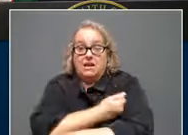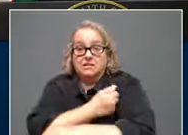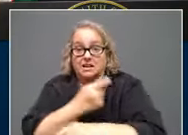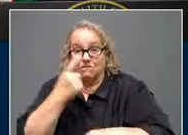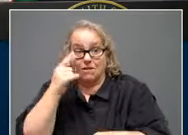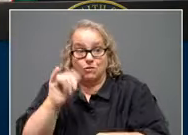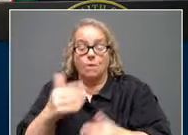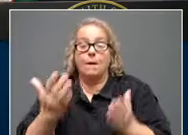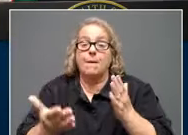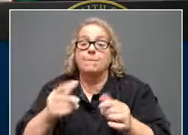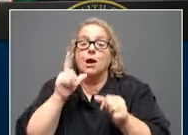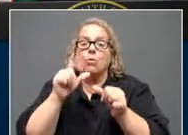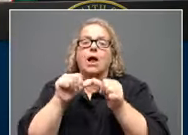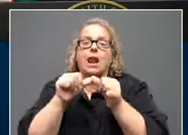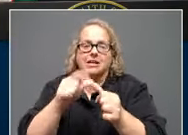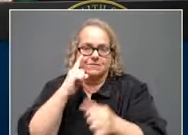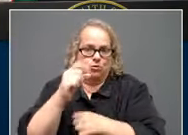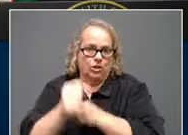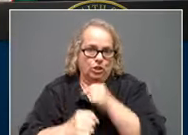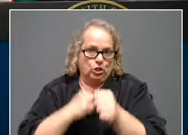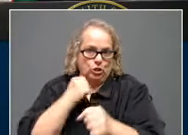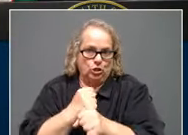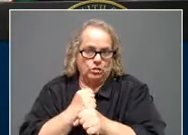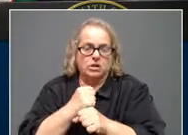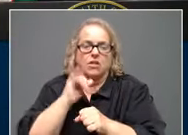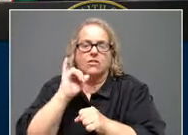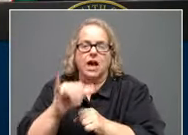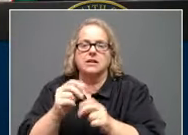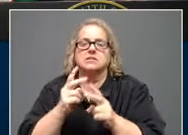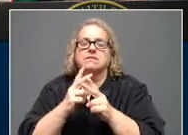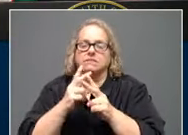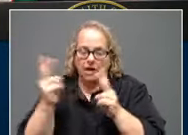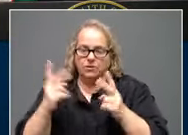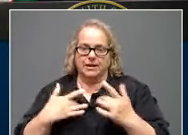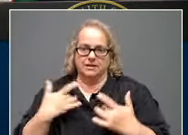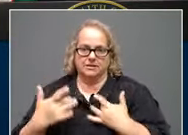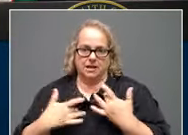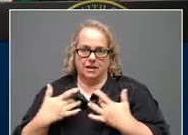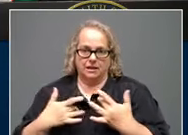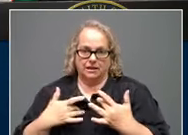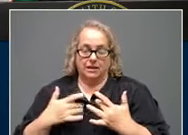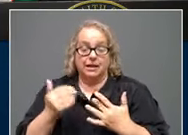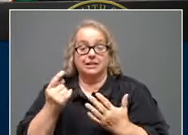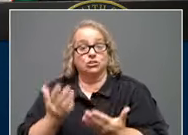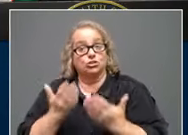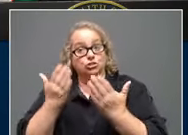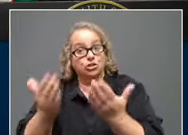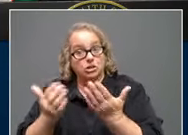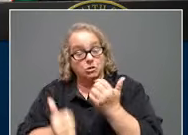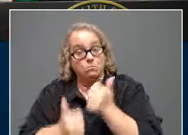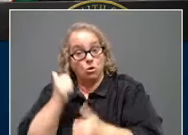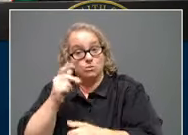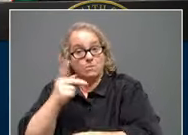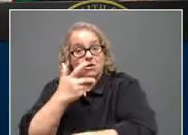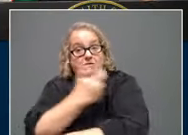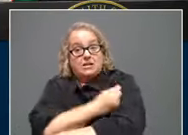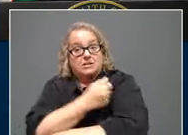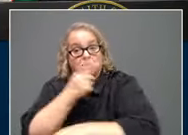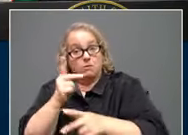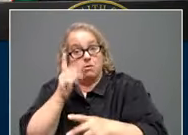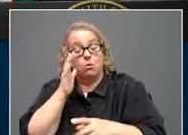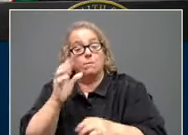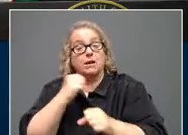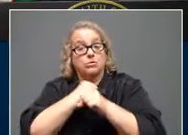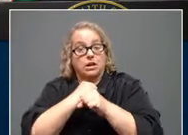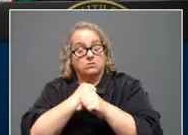last for years. That is really exciting. It suggests the majority of vaccinated people will be protected in the long term, and it